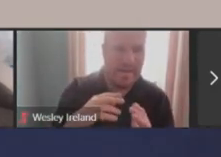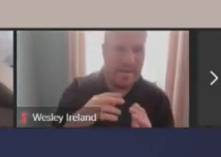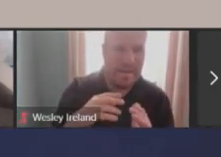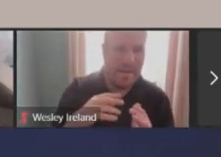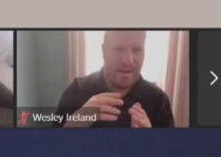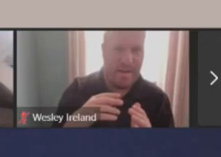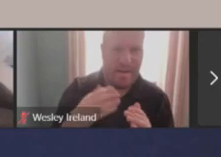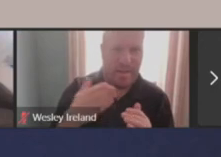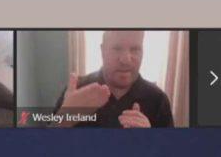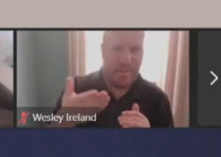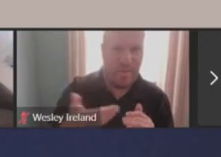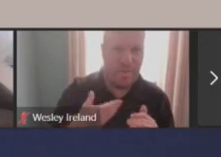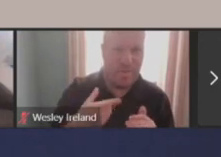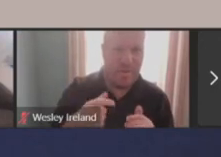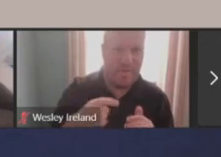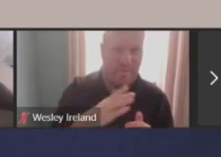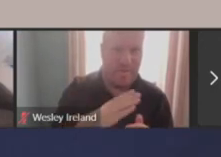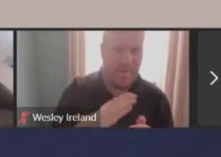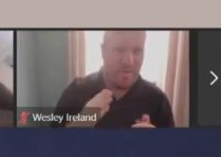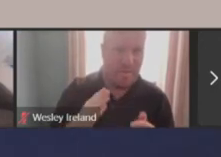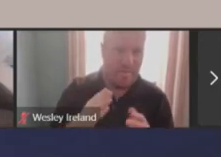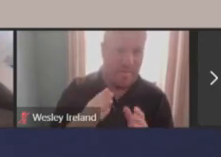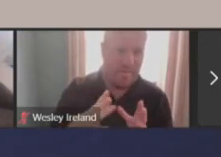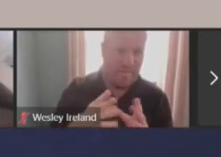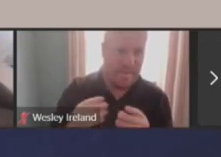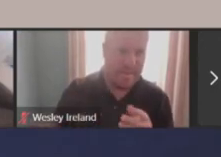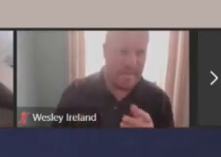Okay, this is Wes.